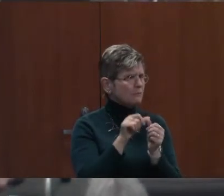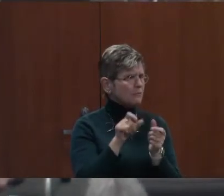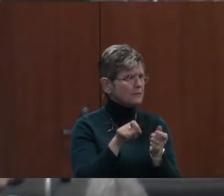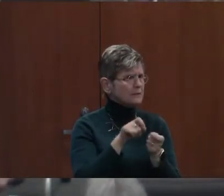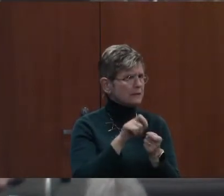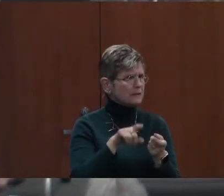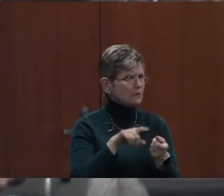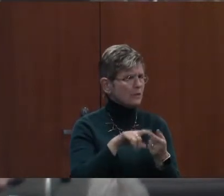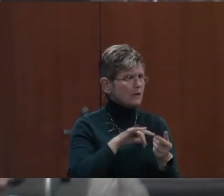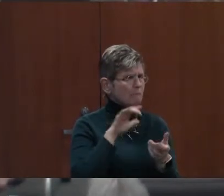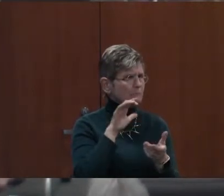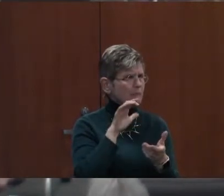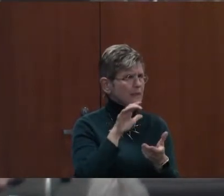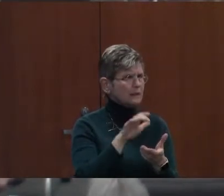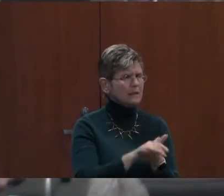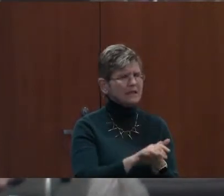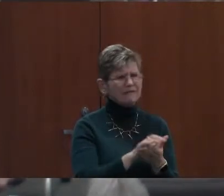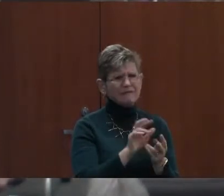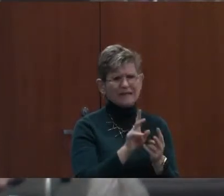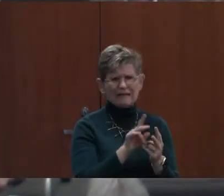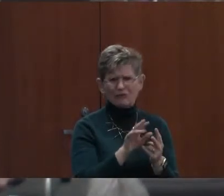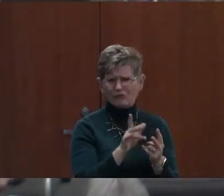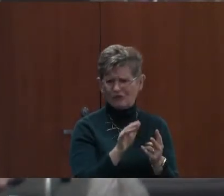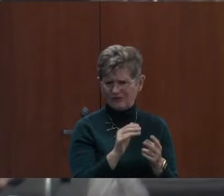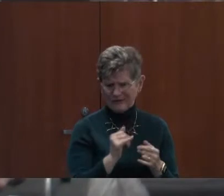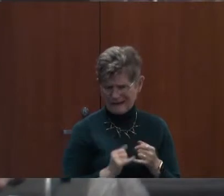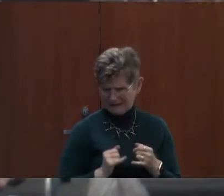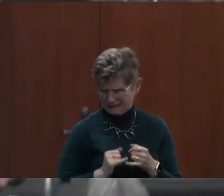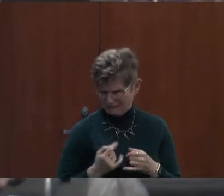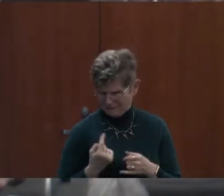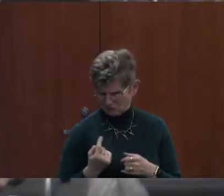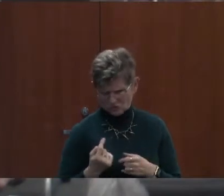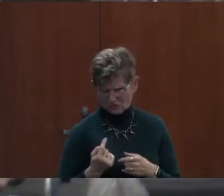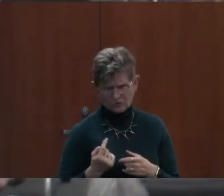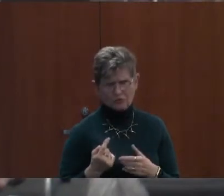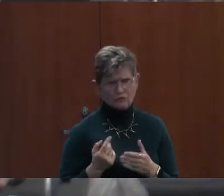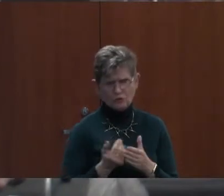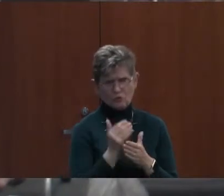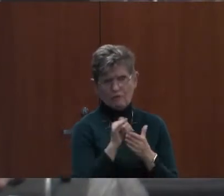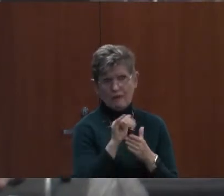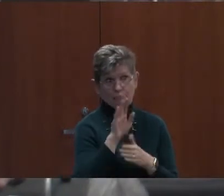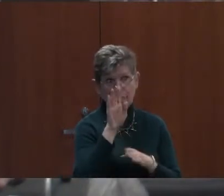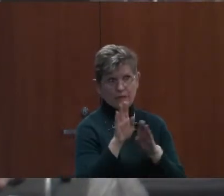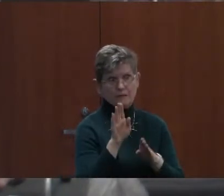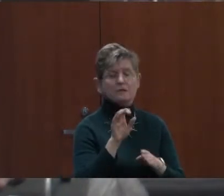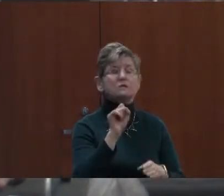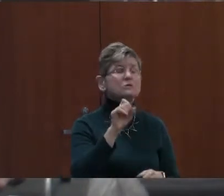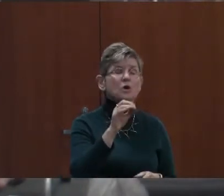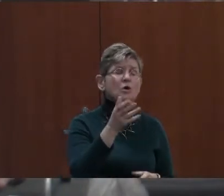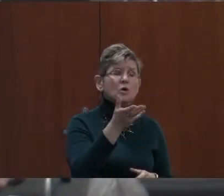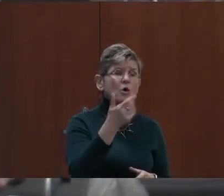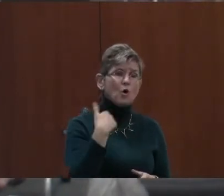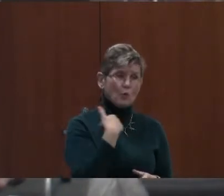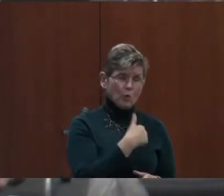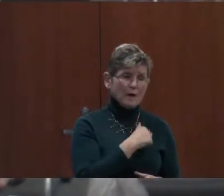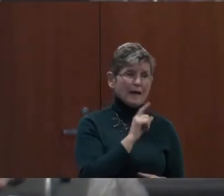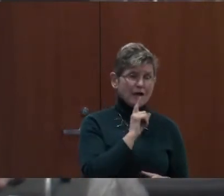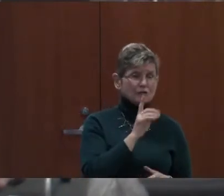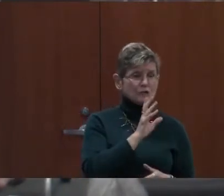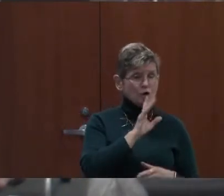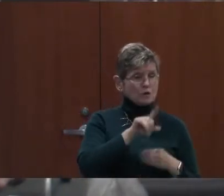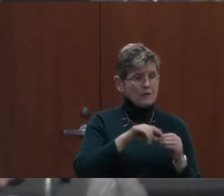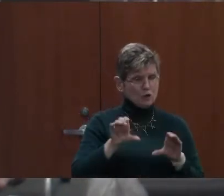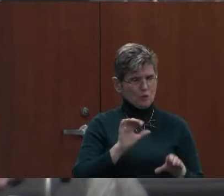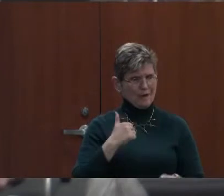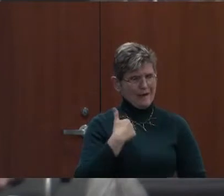was, I believe it was either, I think it was the end of last year they renewed that bid. So we actually have talked about